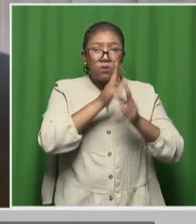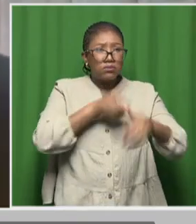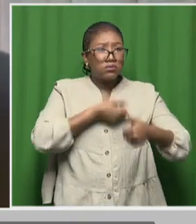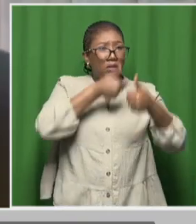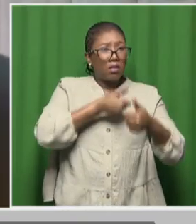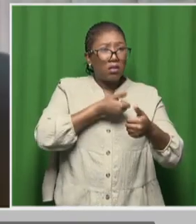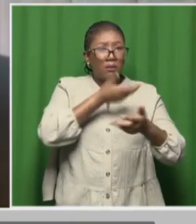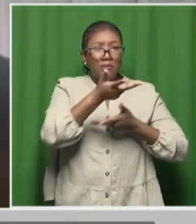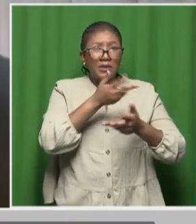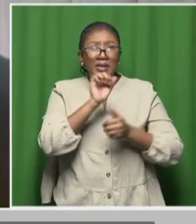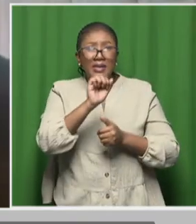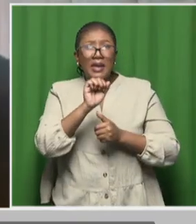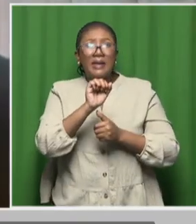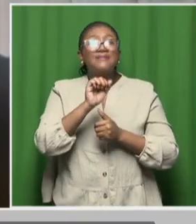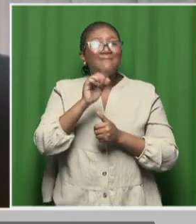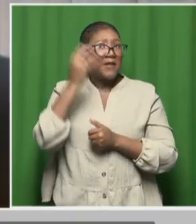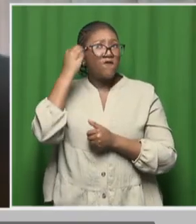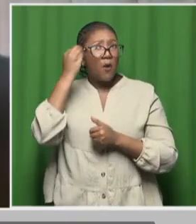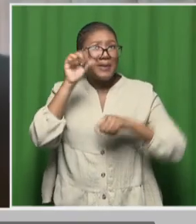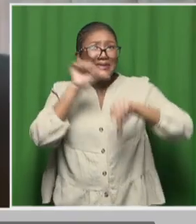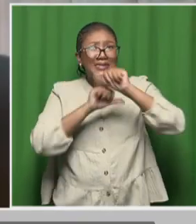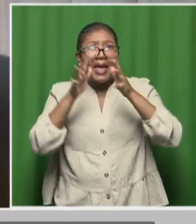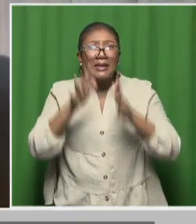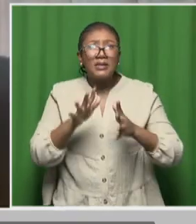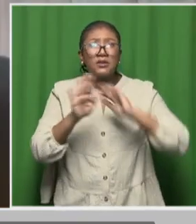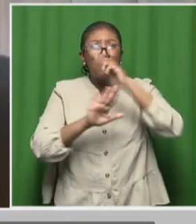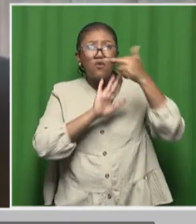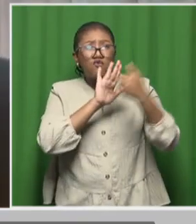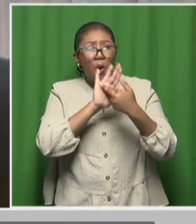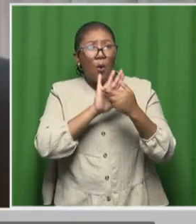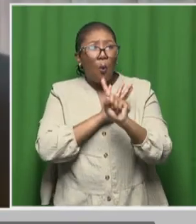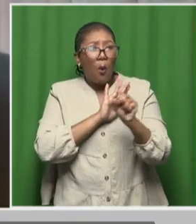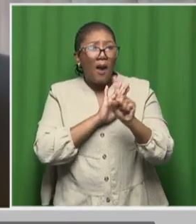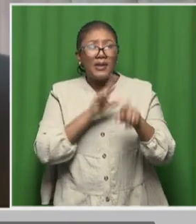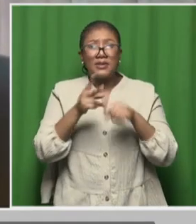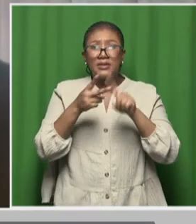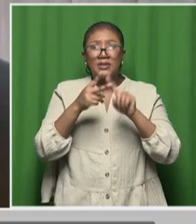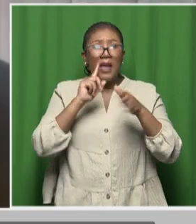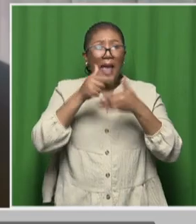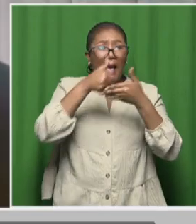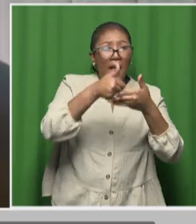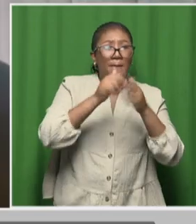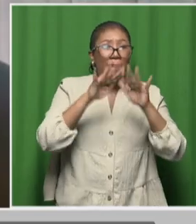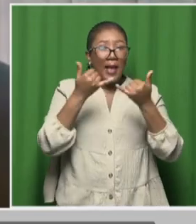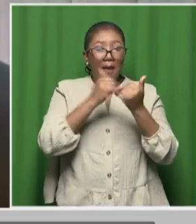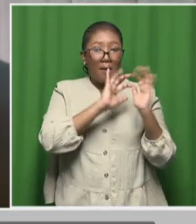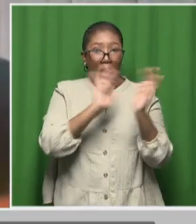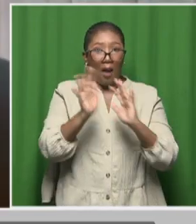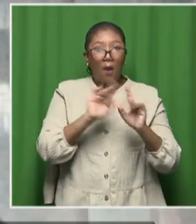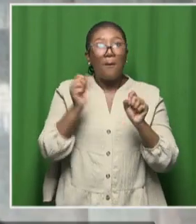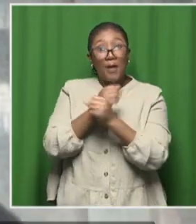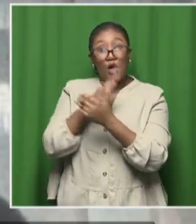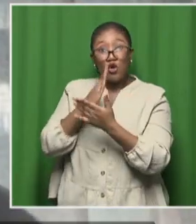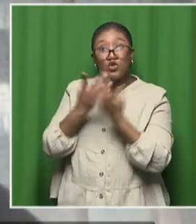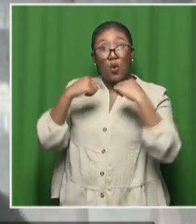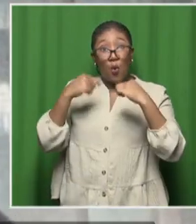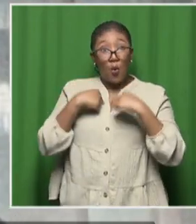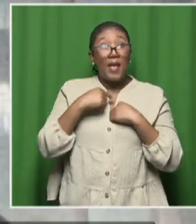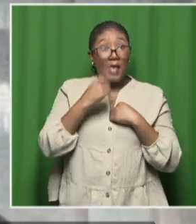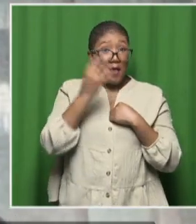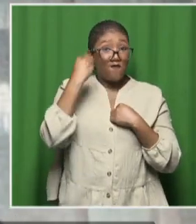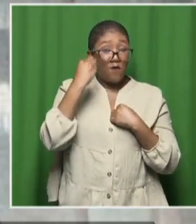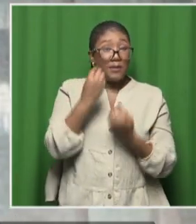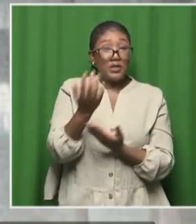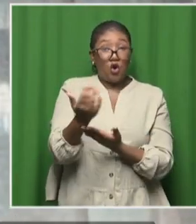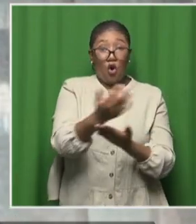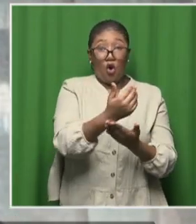is the role of a data science? What role will data scientists play in the company, right? And based on that is when we come up with